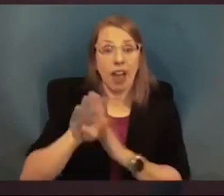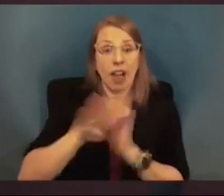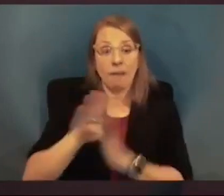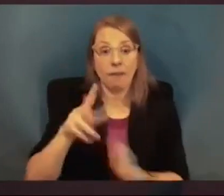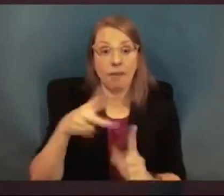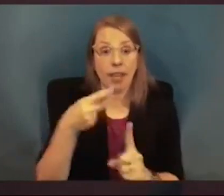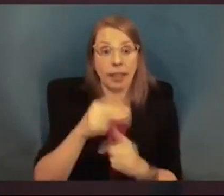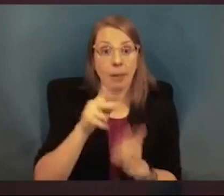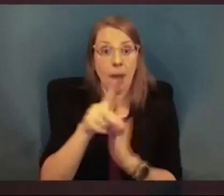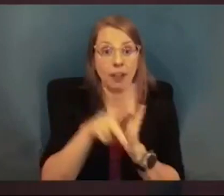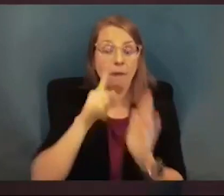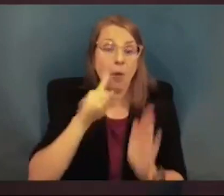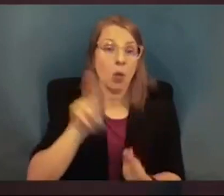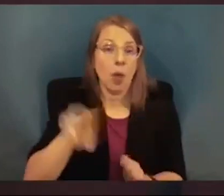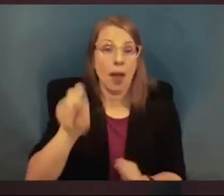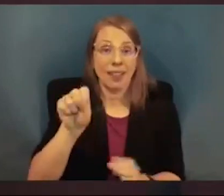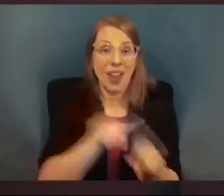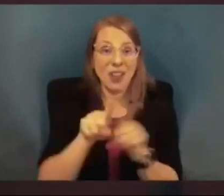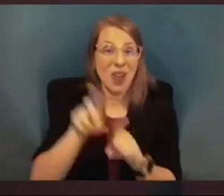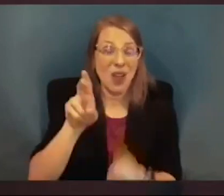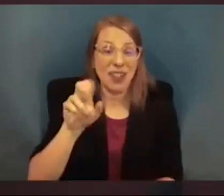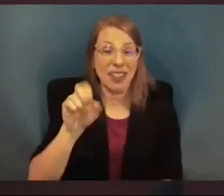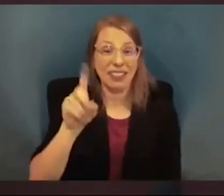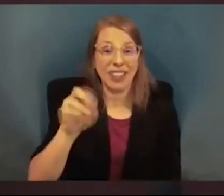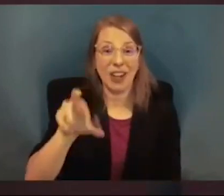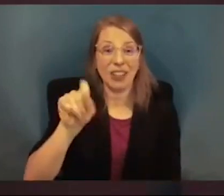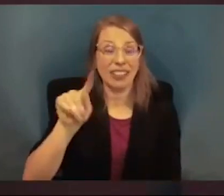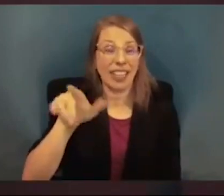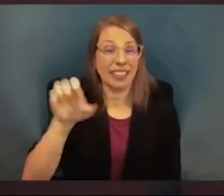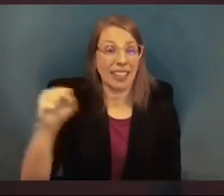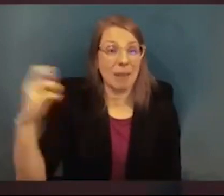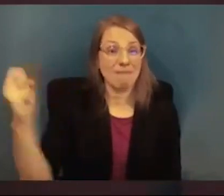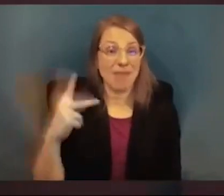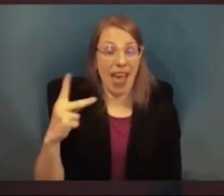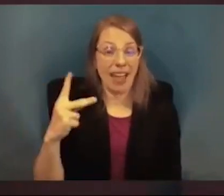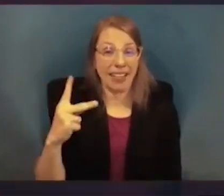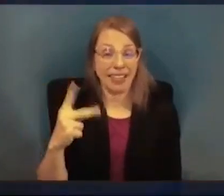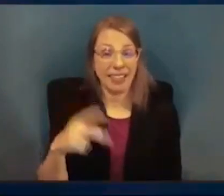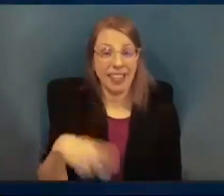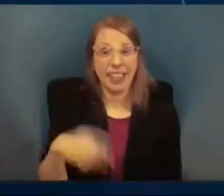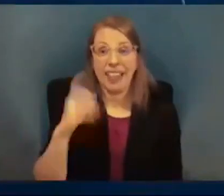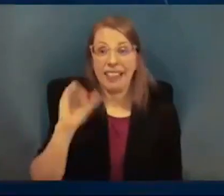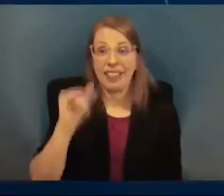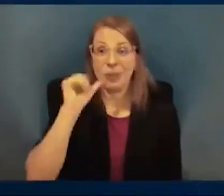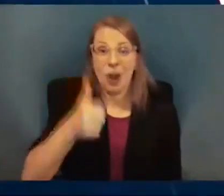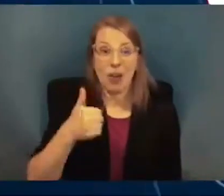States. And also, Dr. Seitz, he's joining me back here on the desk. That's tomorrow. Have a great Thursday.